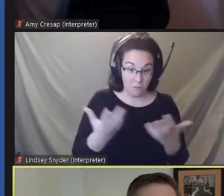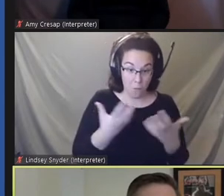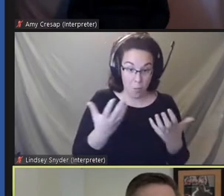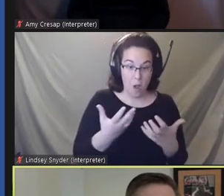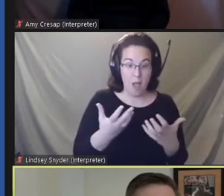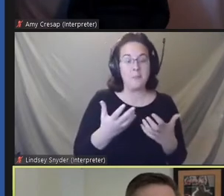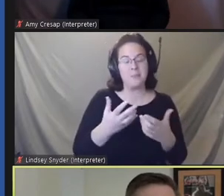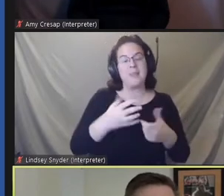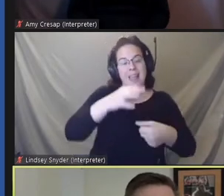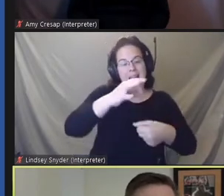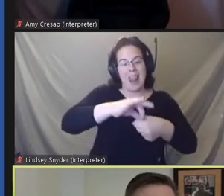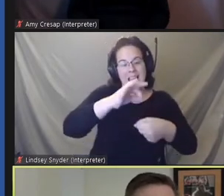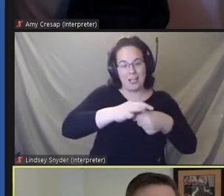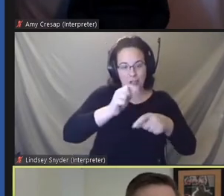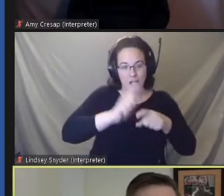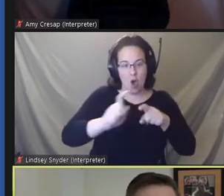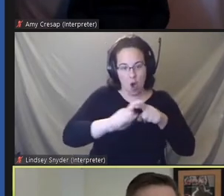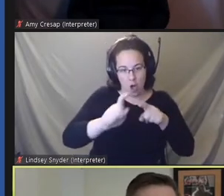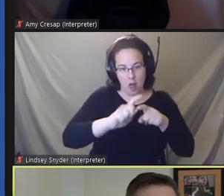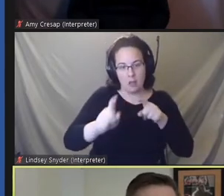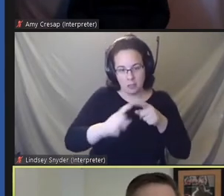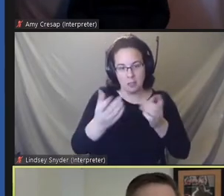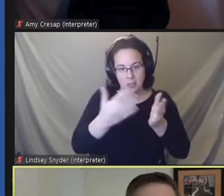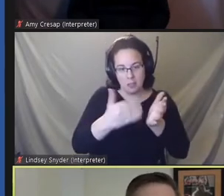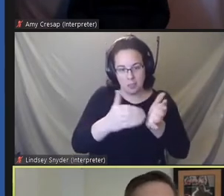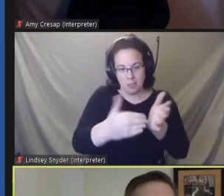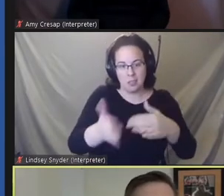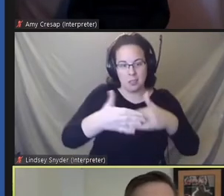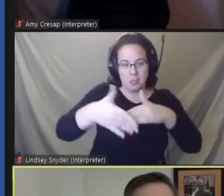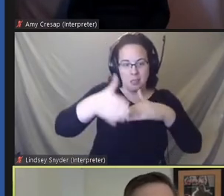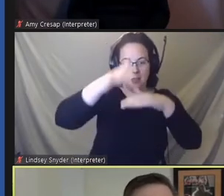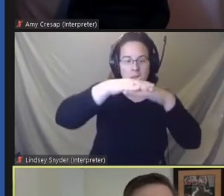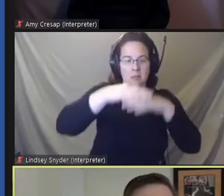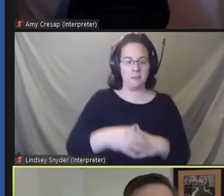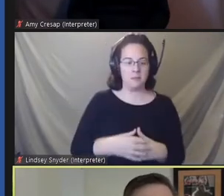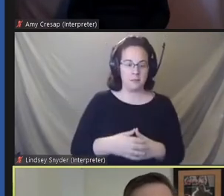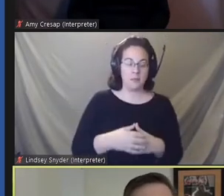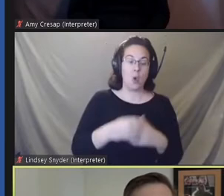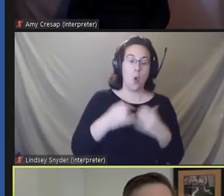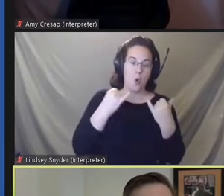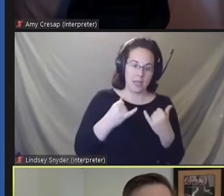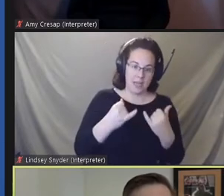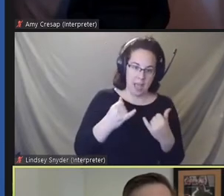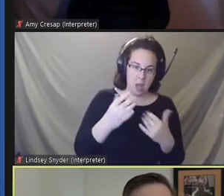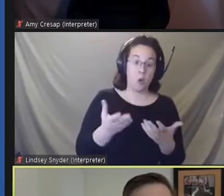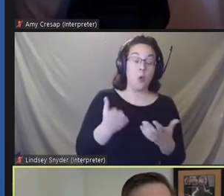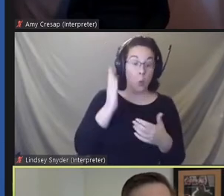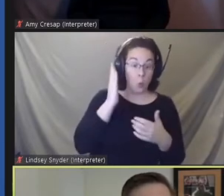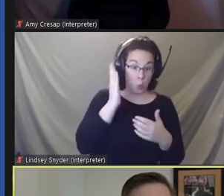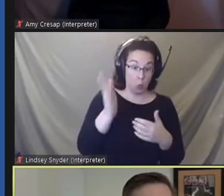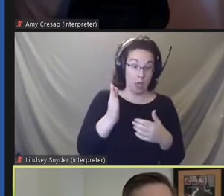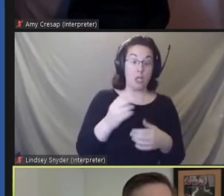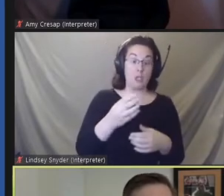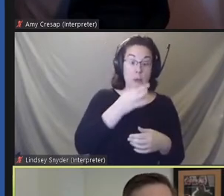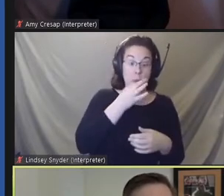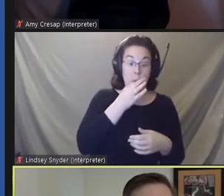this election year. Keep an eye out for an updated version of our political call and text guide to be released